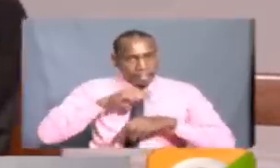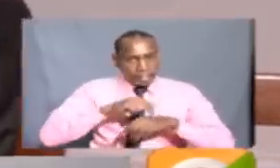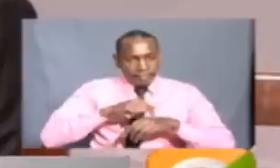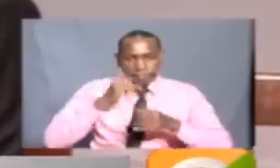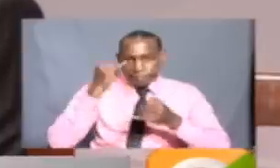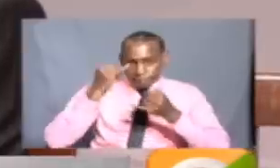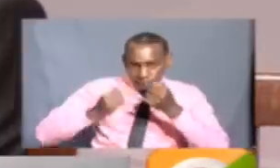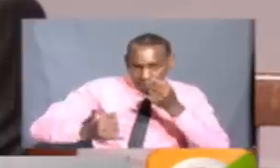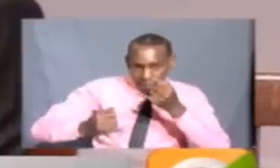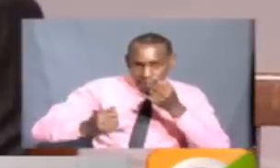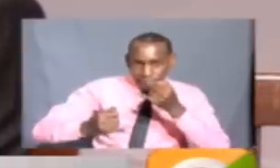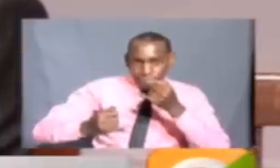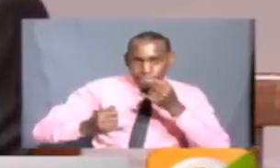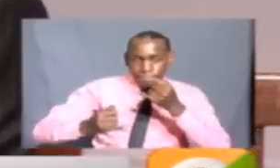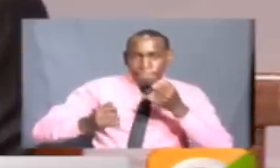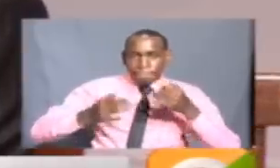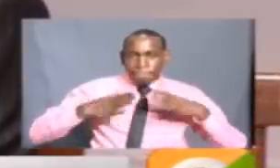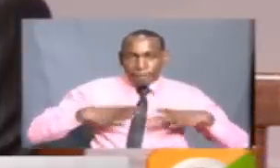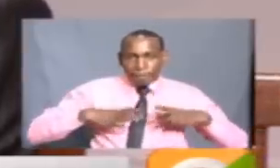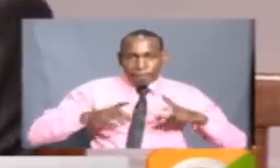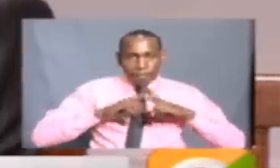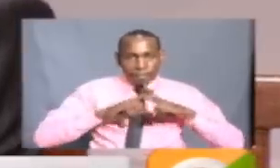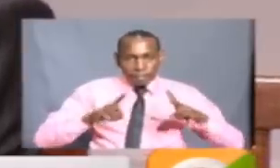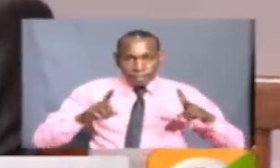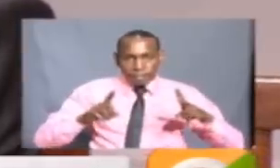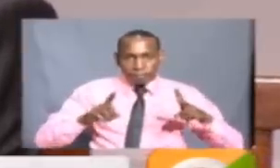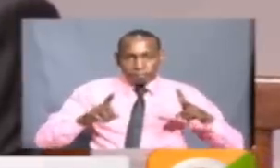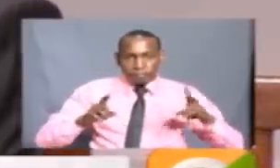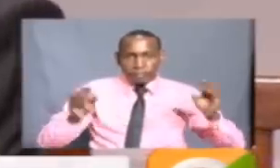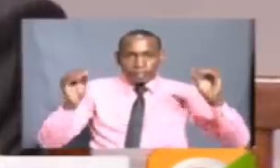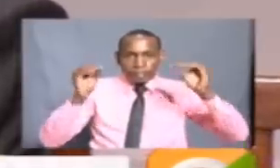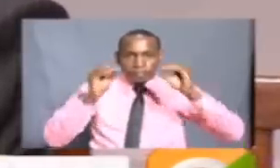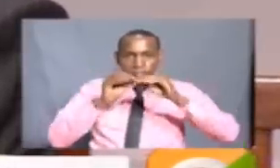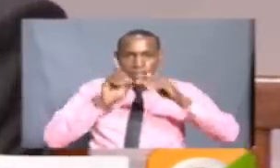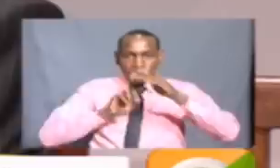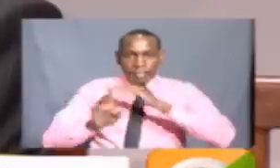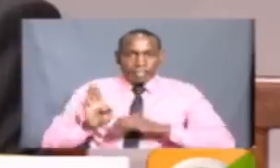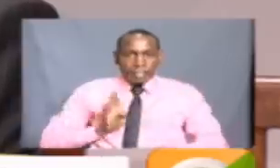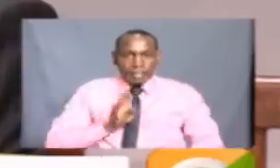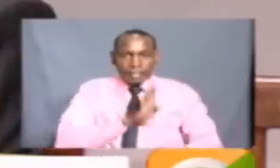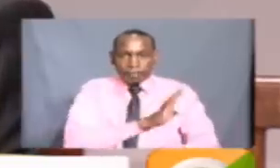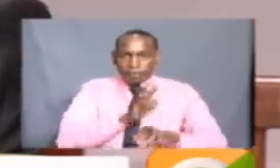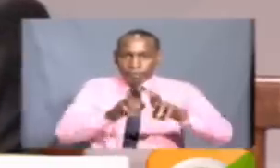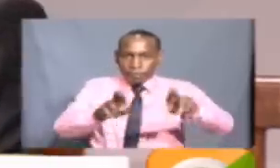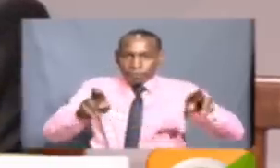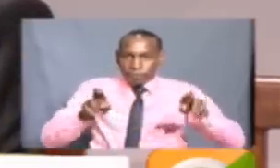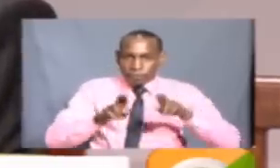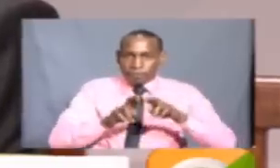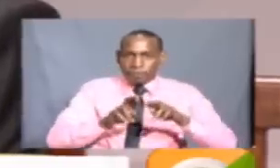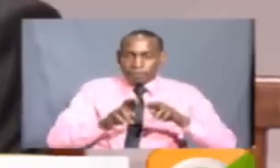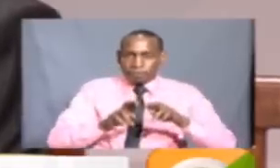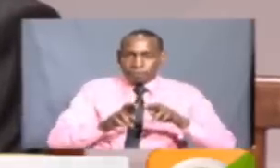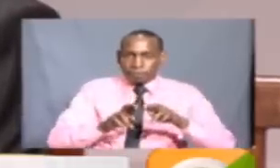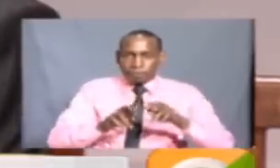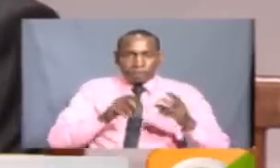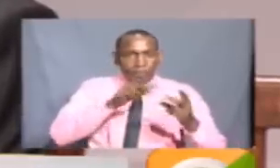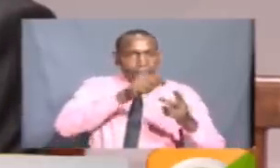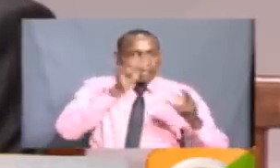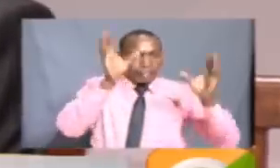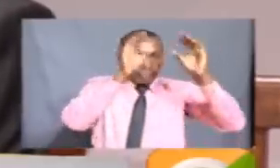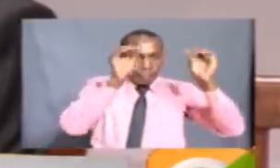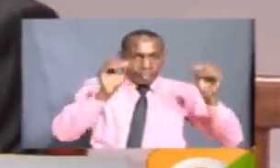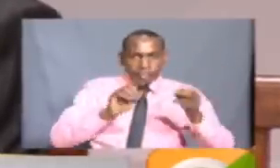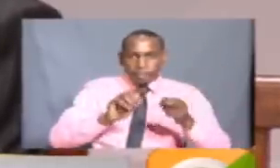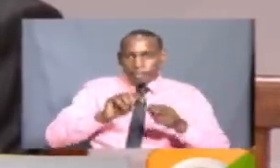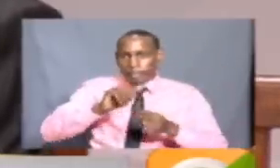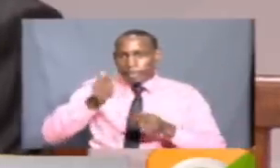eventually these people start meeting in boardrooms and they start saying, you will be president, and you